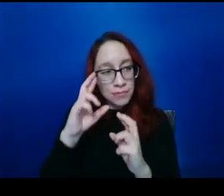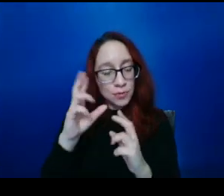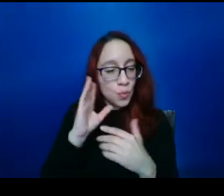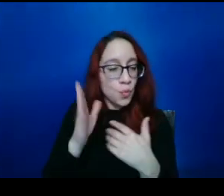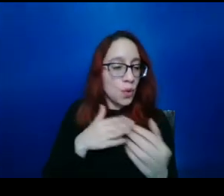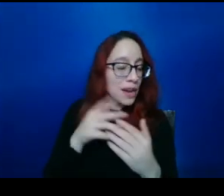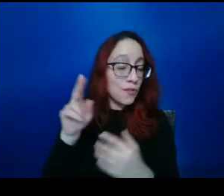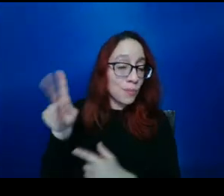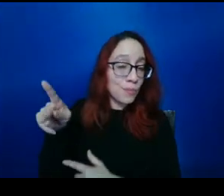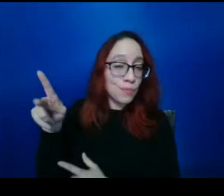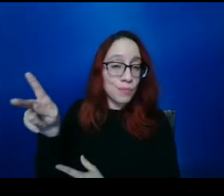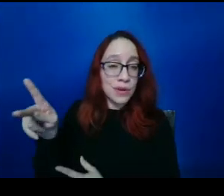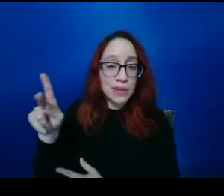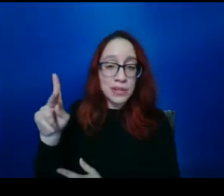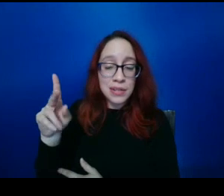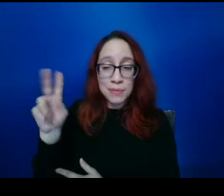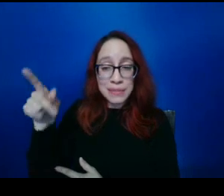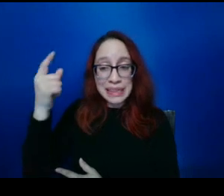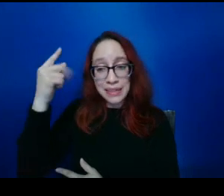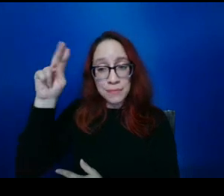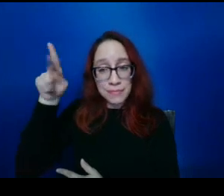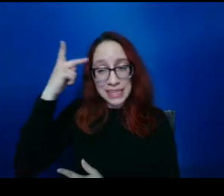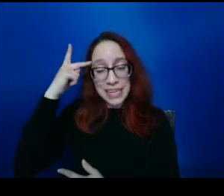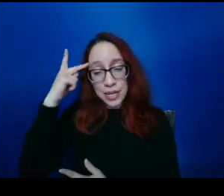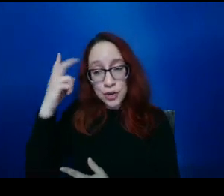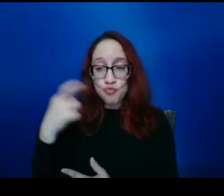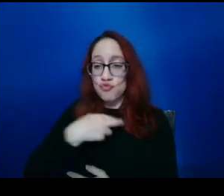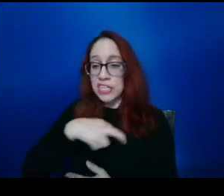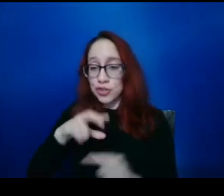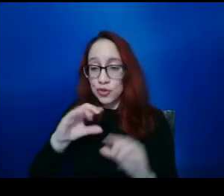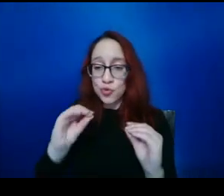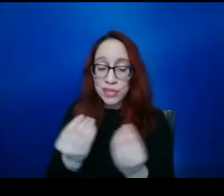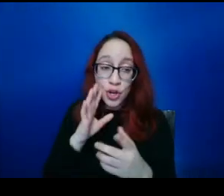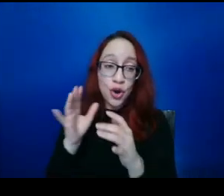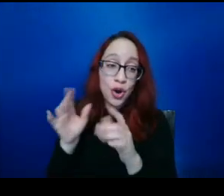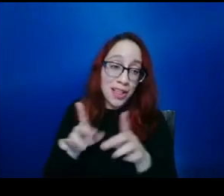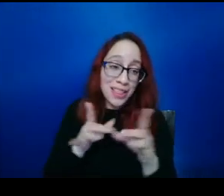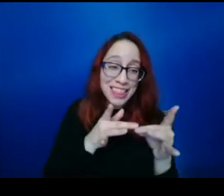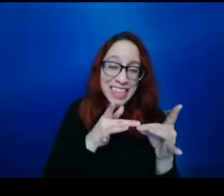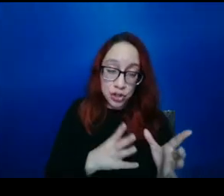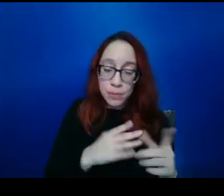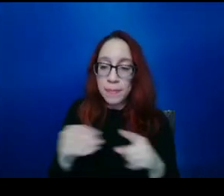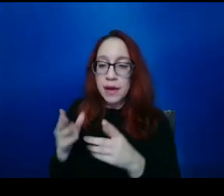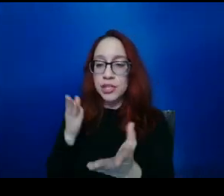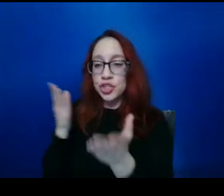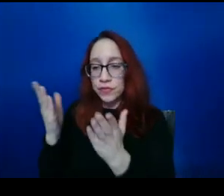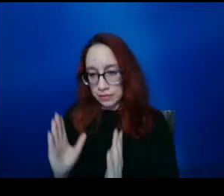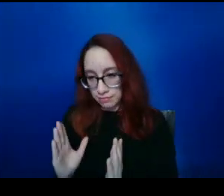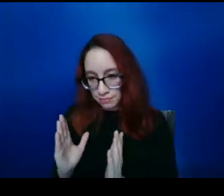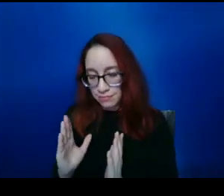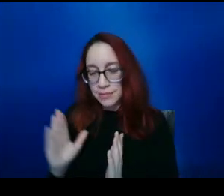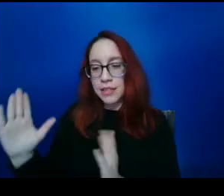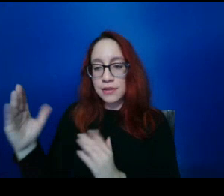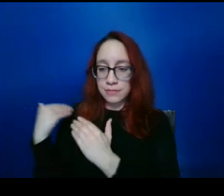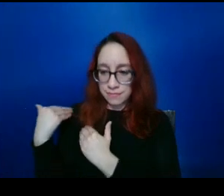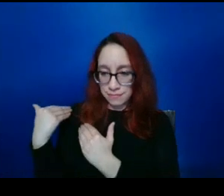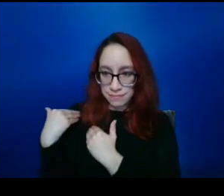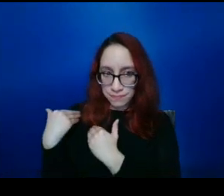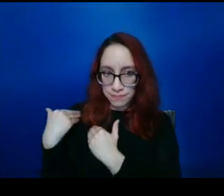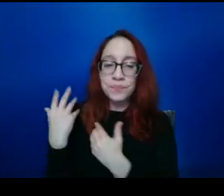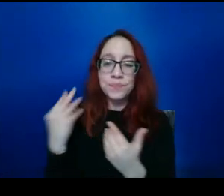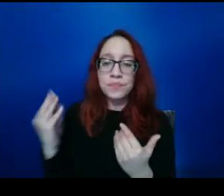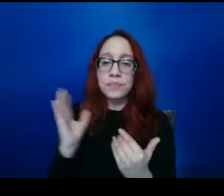political, religious, and social organization, they are not only leaders, but also servants, and that is their responsibility